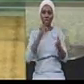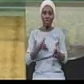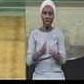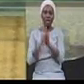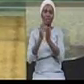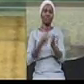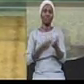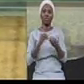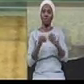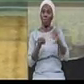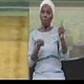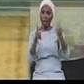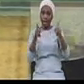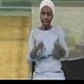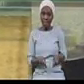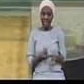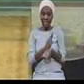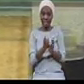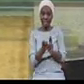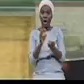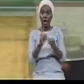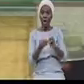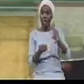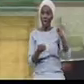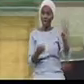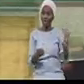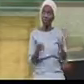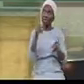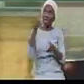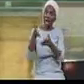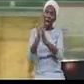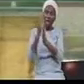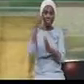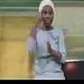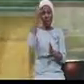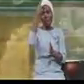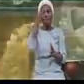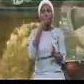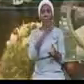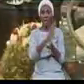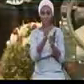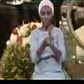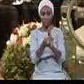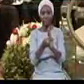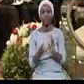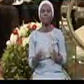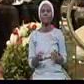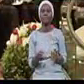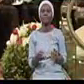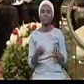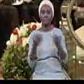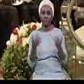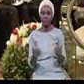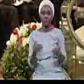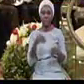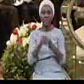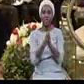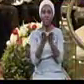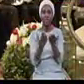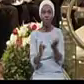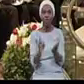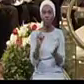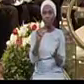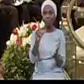personal repentance. Number two is asking for parental repentance. We're coming to Lamentation chapter